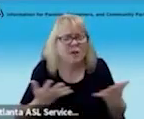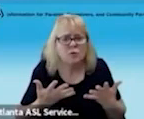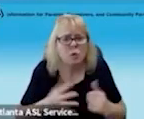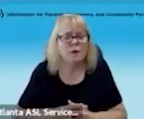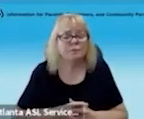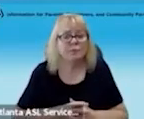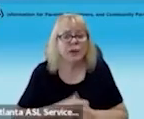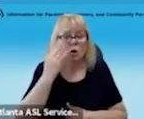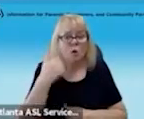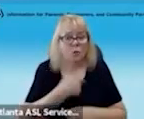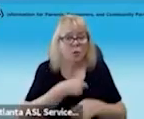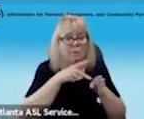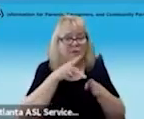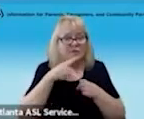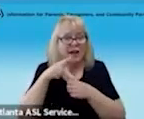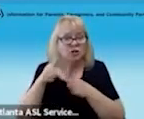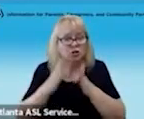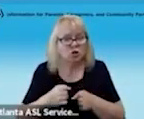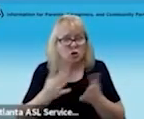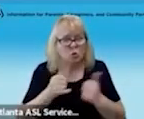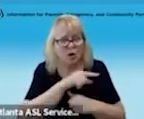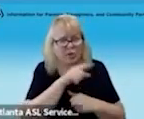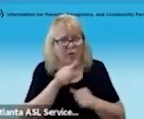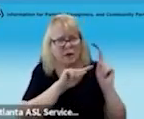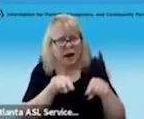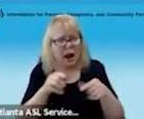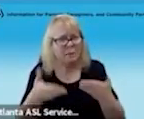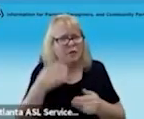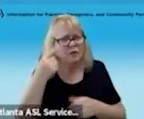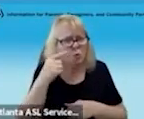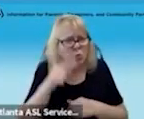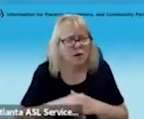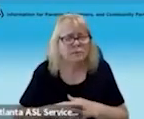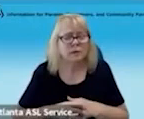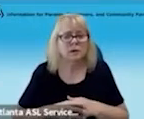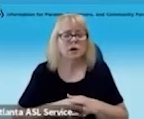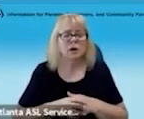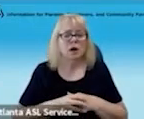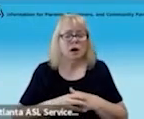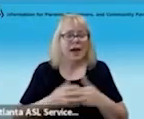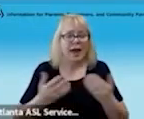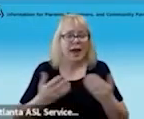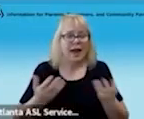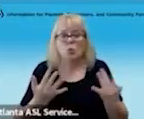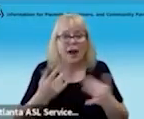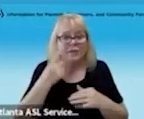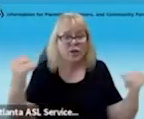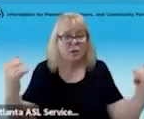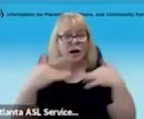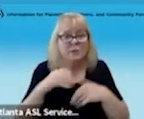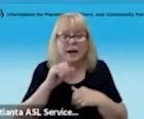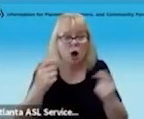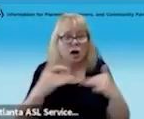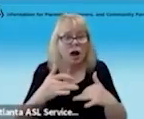is thinking, right? Those first arrivals, new Americans, mixed status families, what are their fears? Why is it that